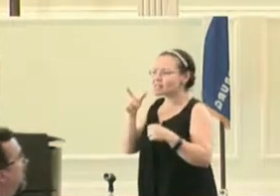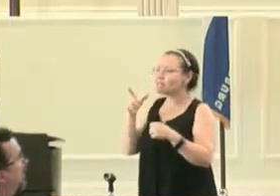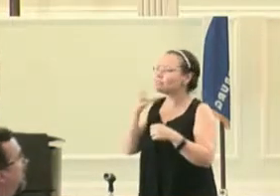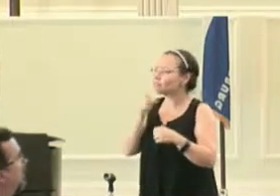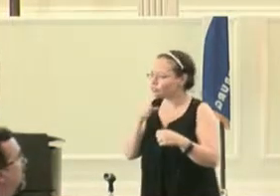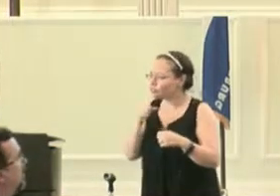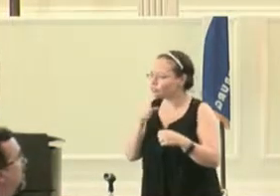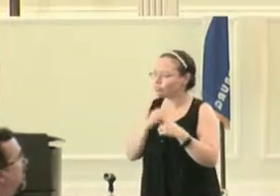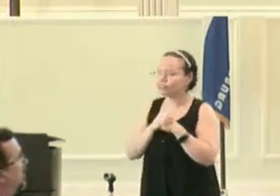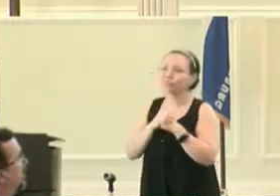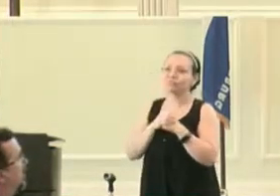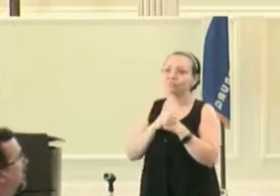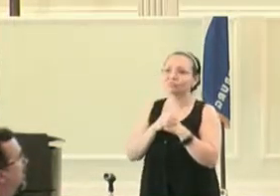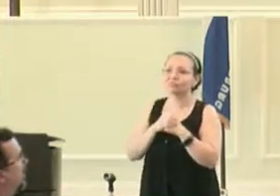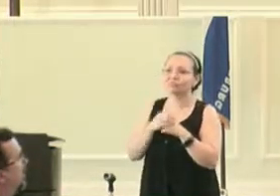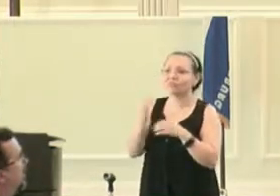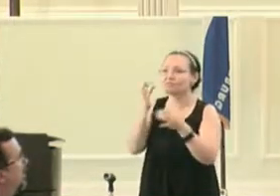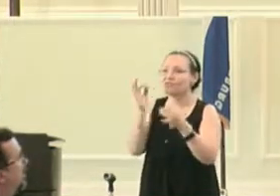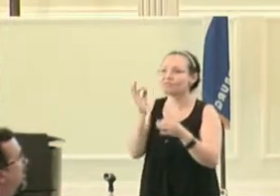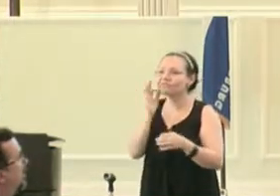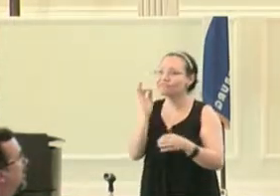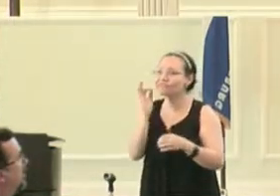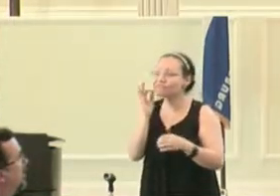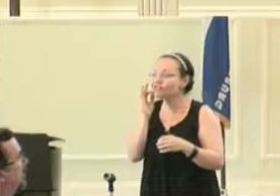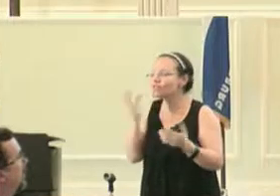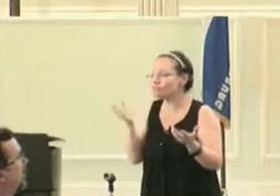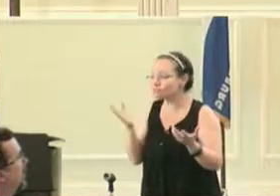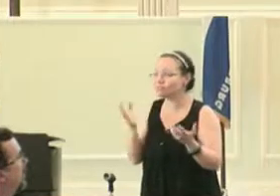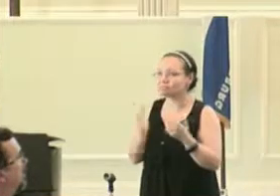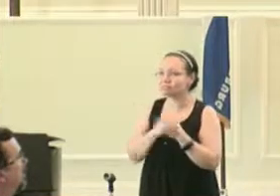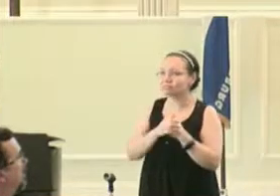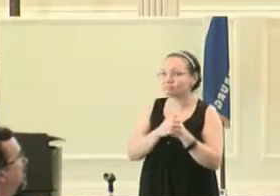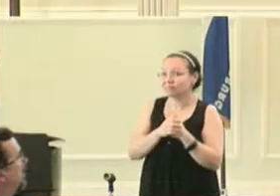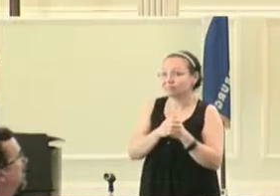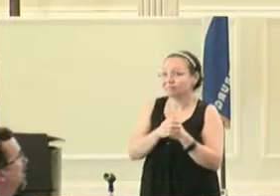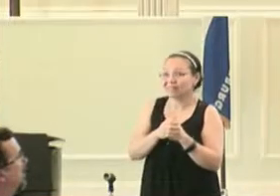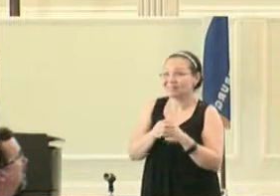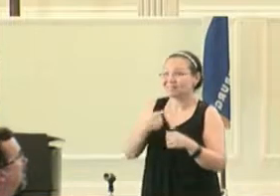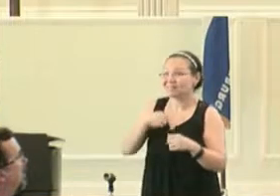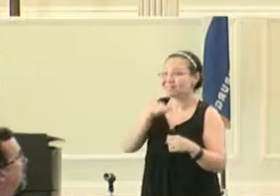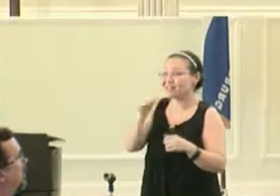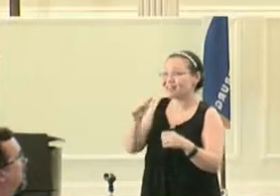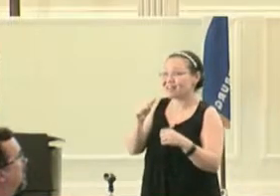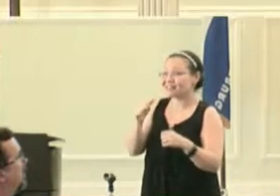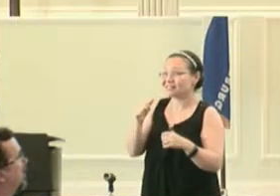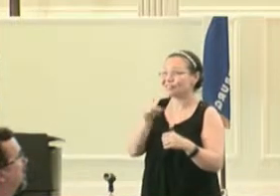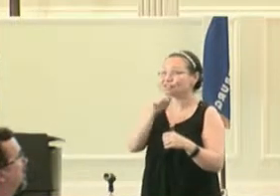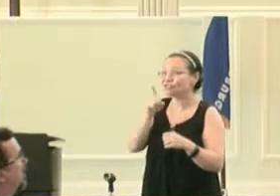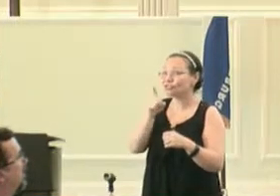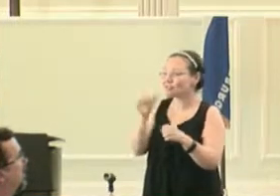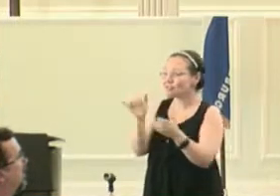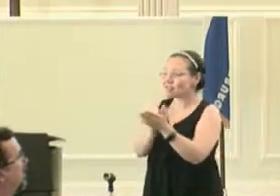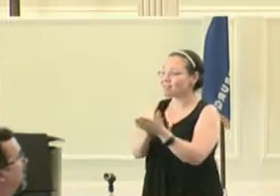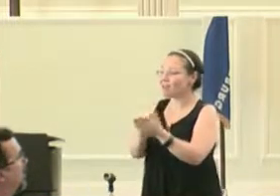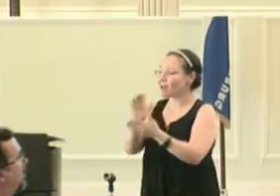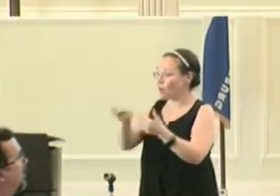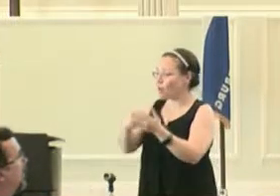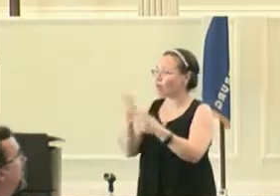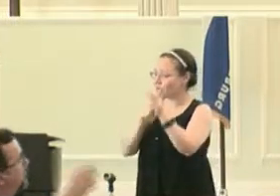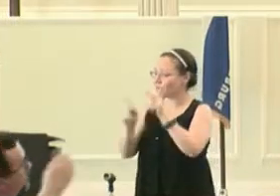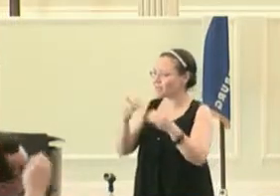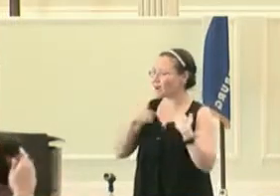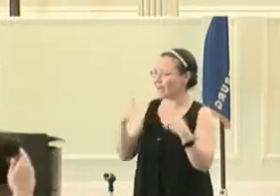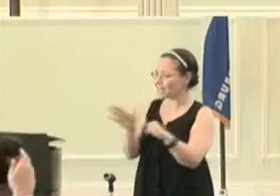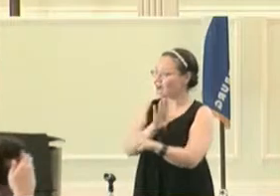them, and some fruit. And we didn't know if everyone got to eat or not. But as we looked around